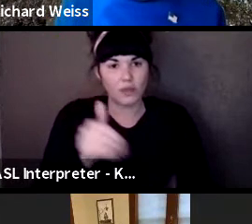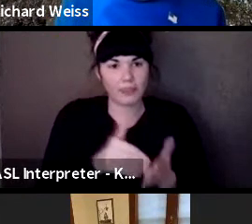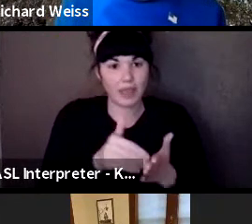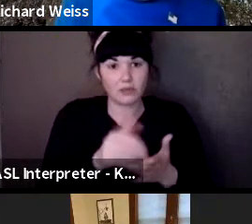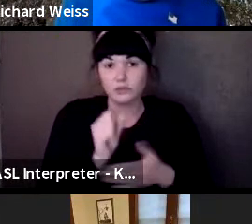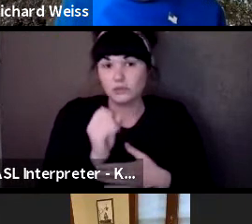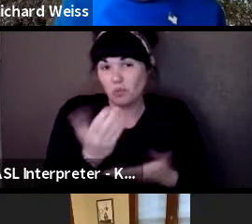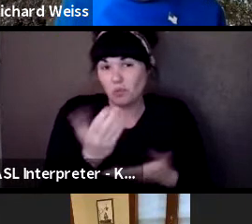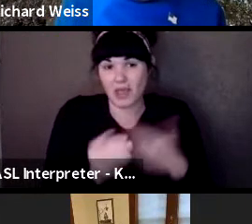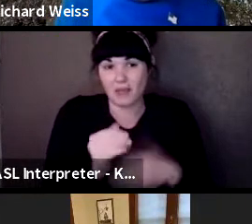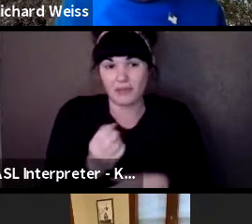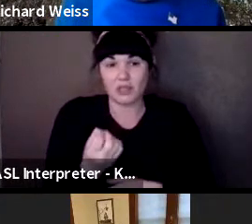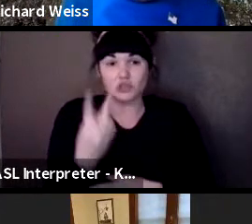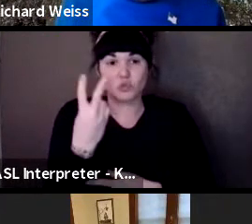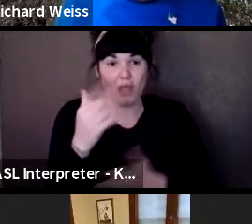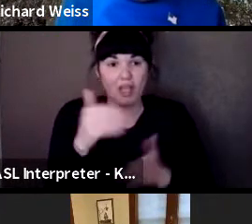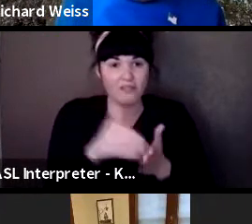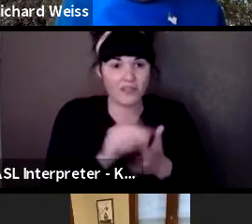each one.